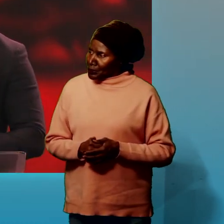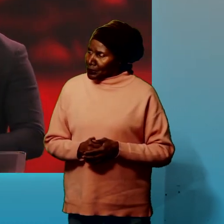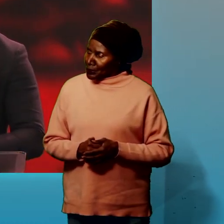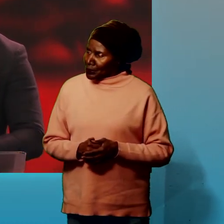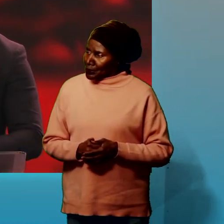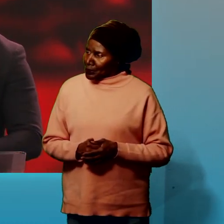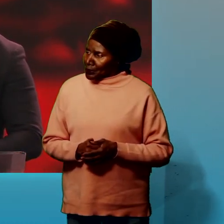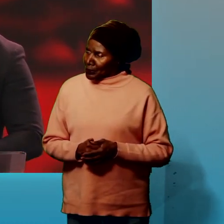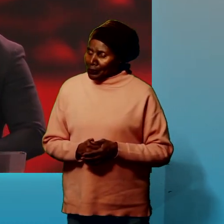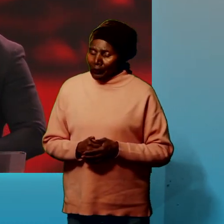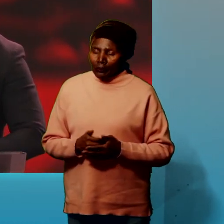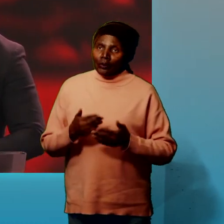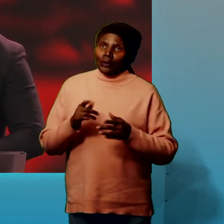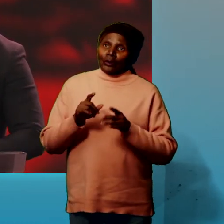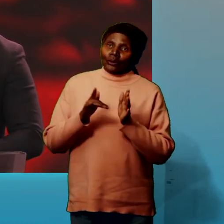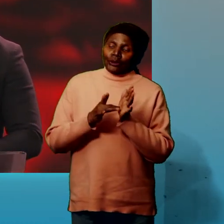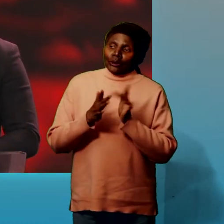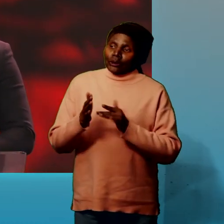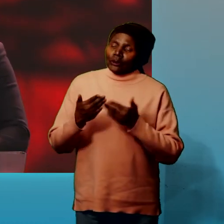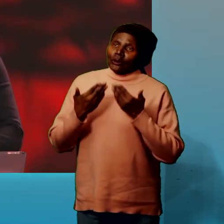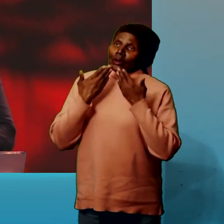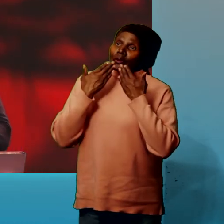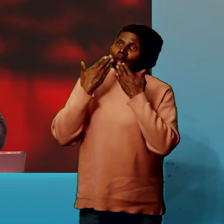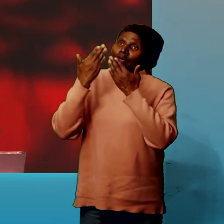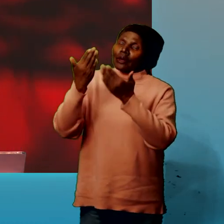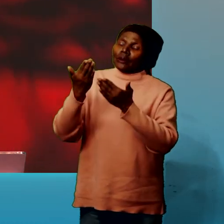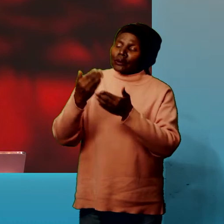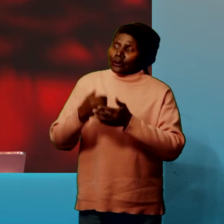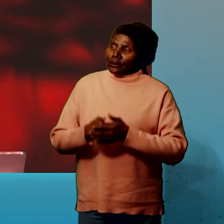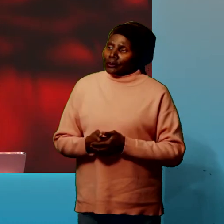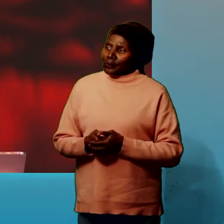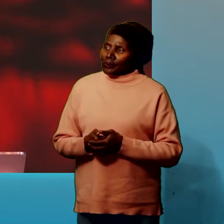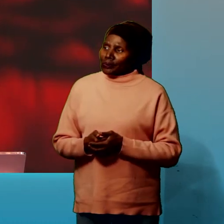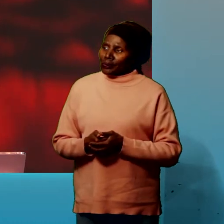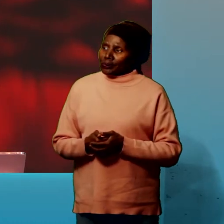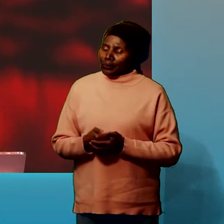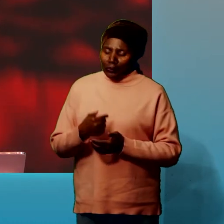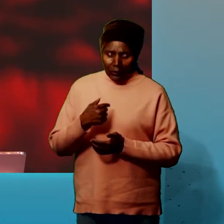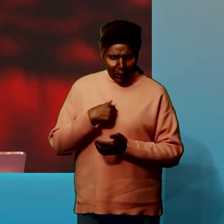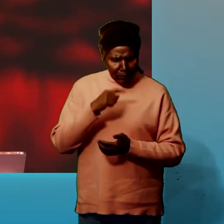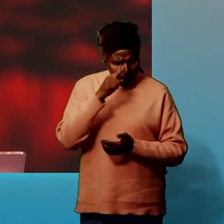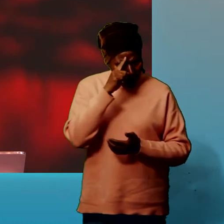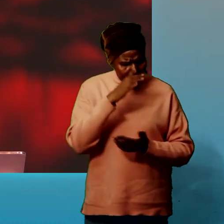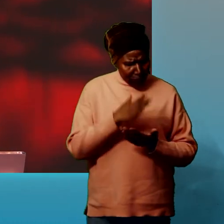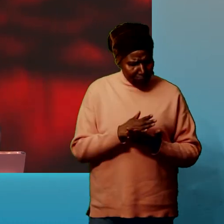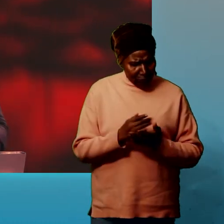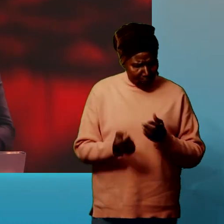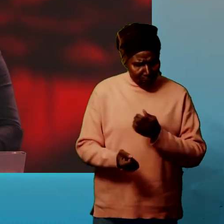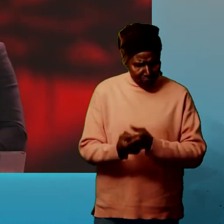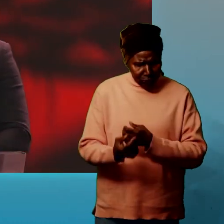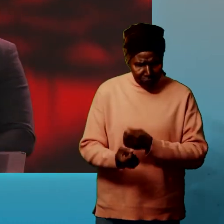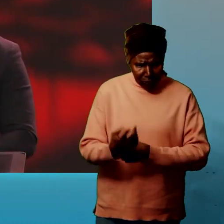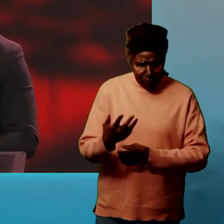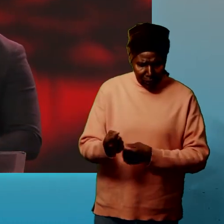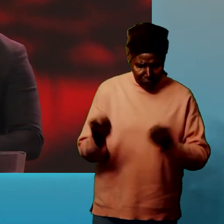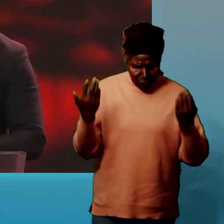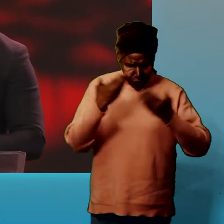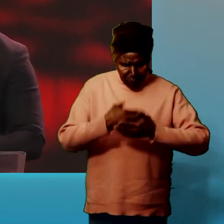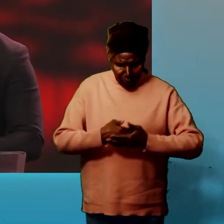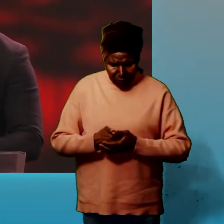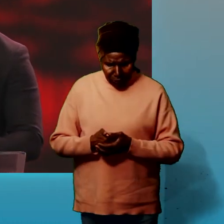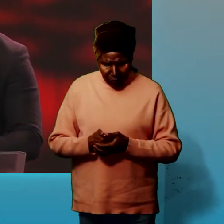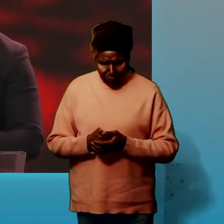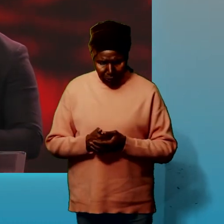He gave thanks. And I believe it's an opportunity for us tonight, Holy